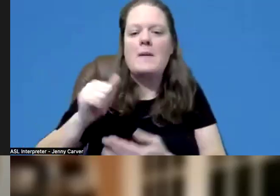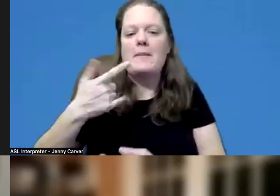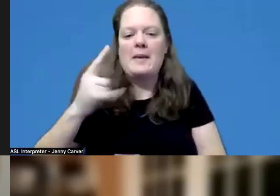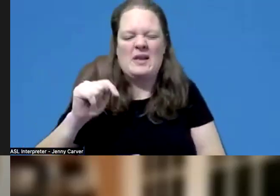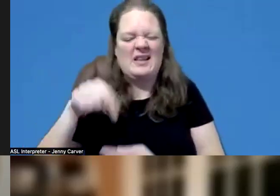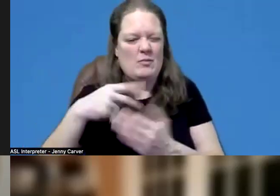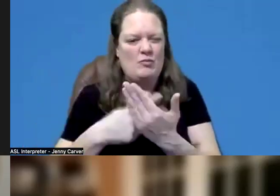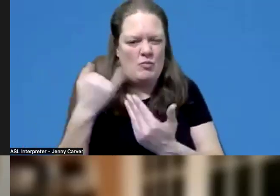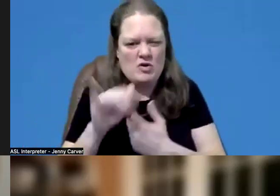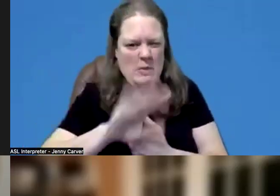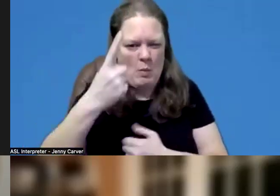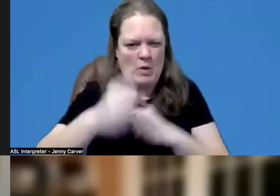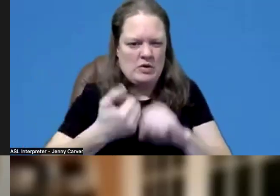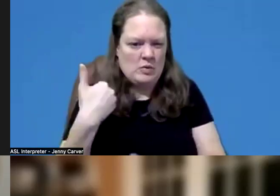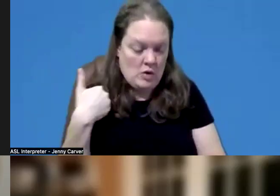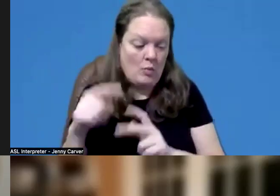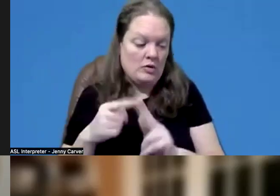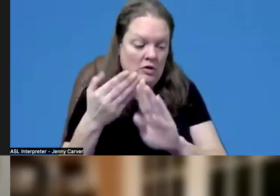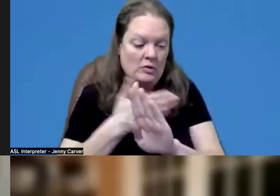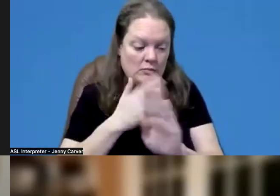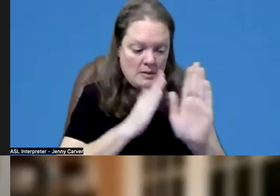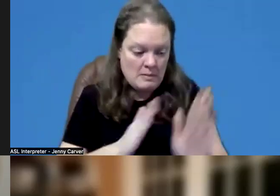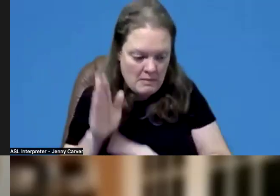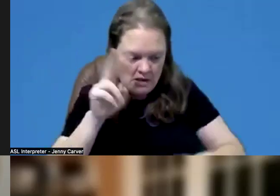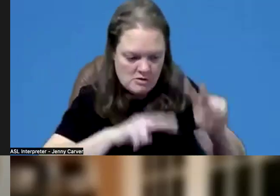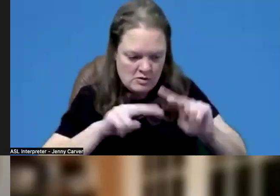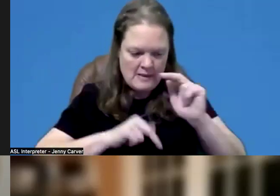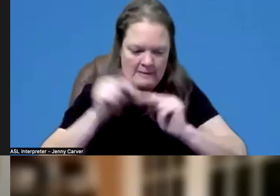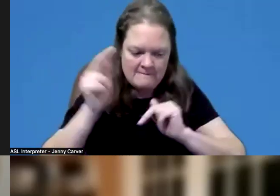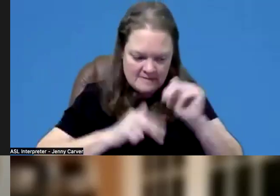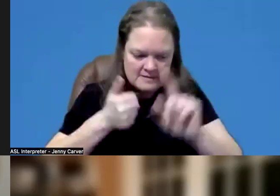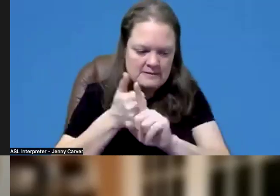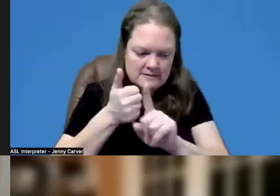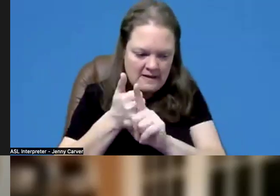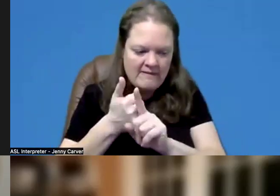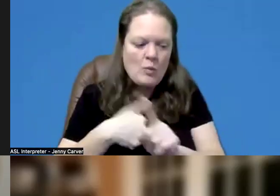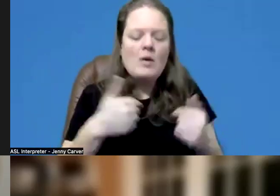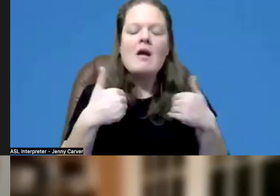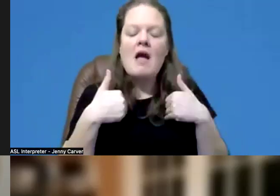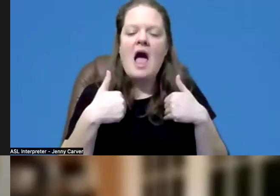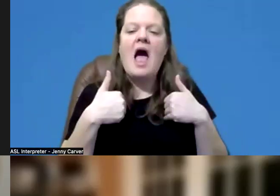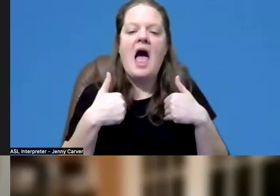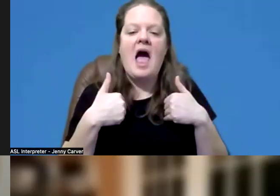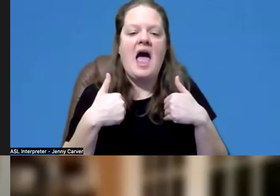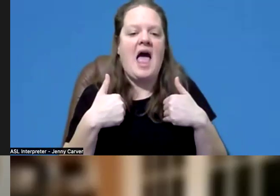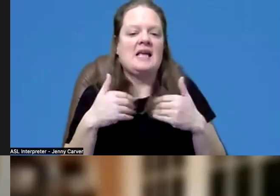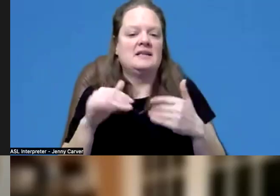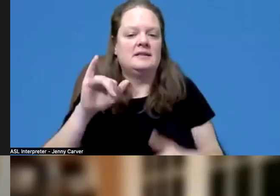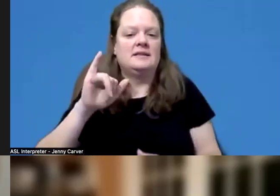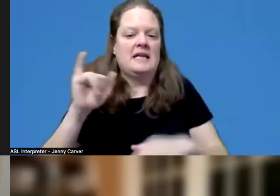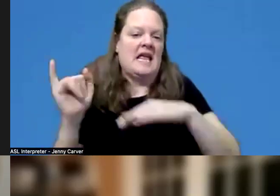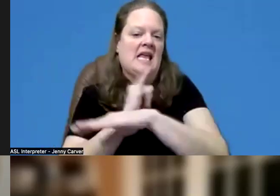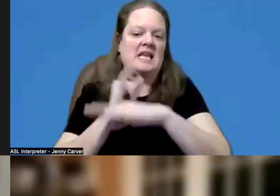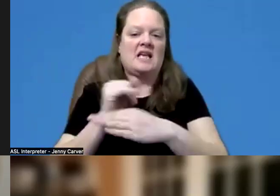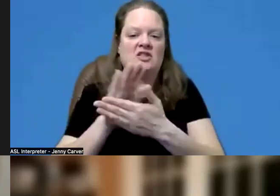About a year ago, when we started the pre-planning and looking at the facility, we did have an industrial hygienist enter into the